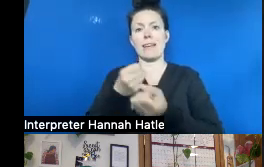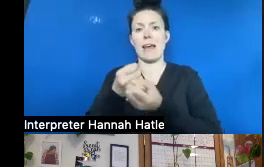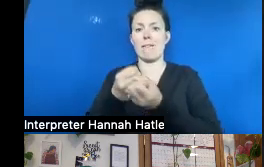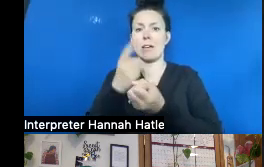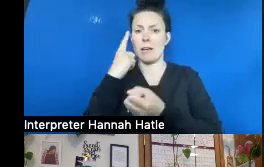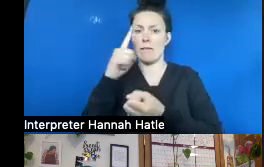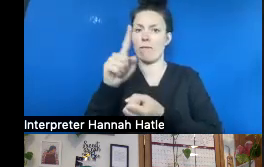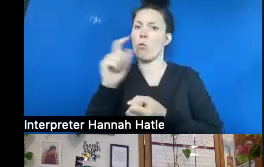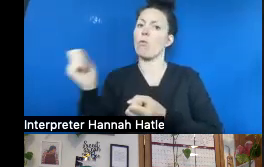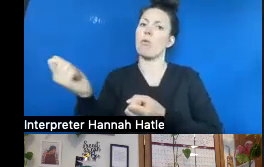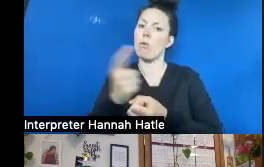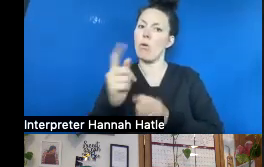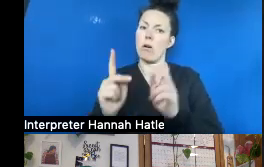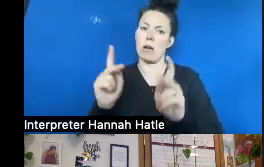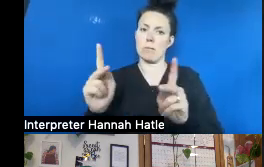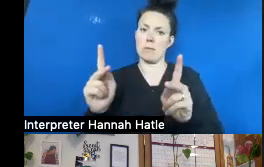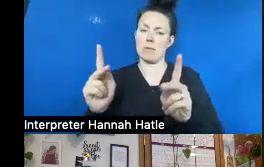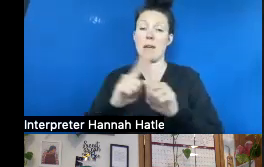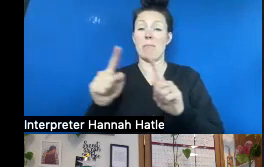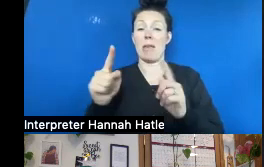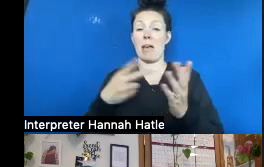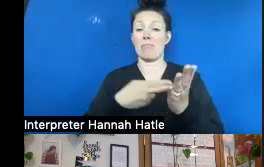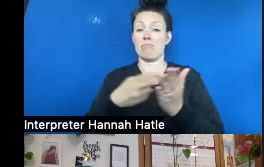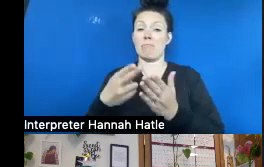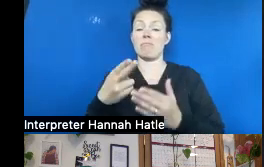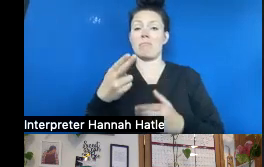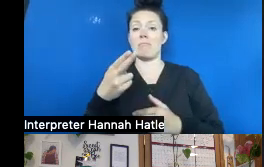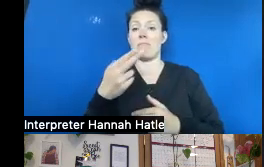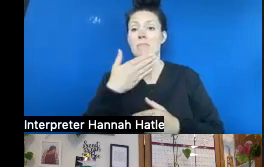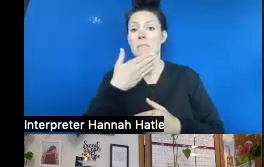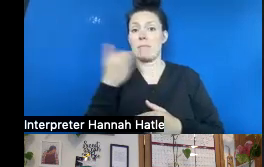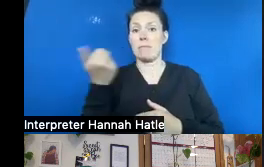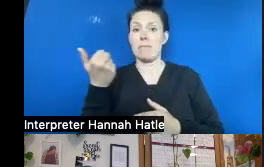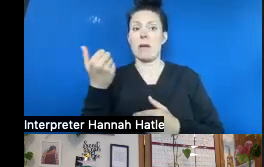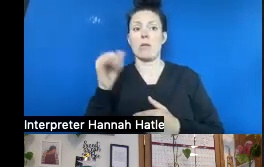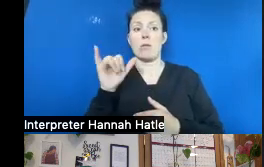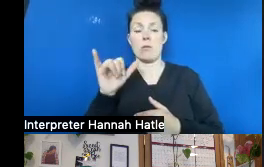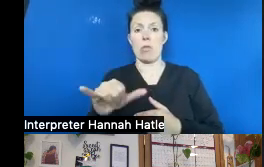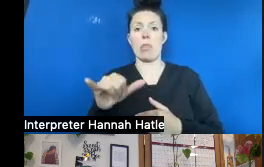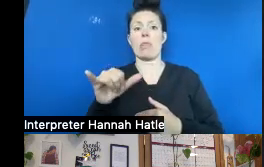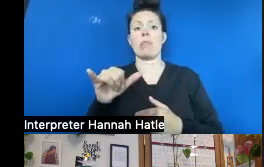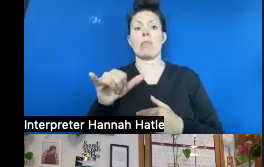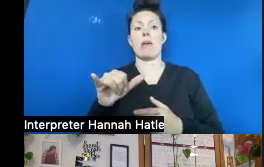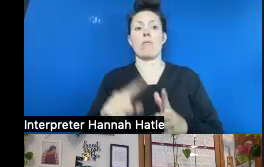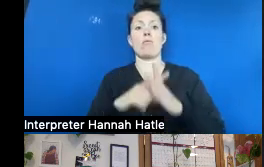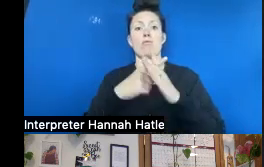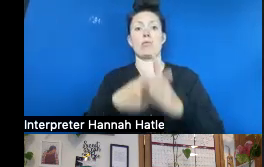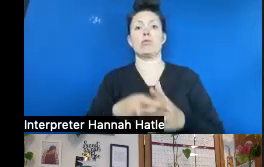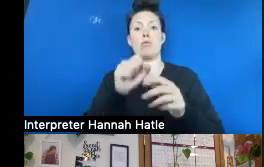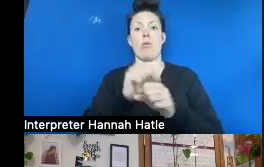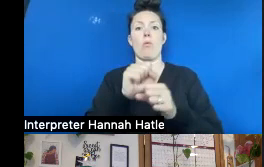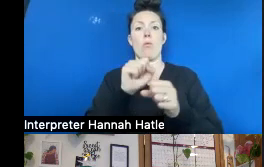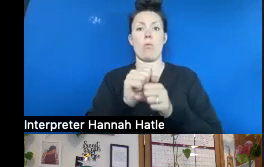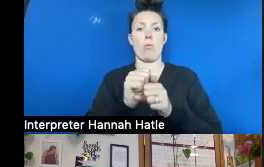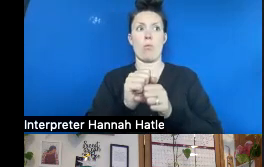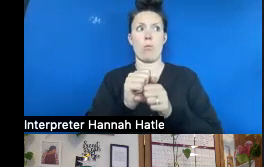people. But I'll tell you the truth, it is better that we walk into the day with the idea and